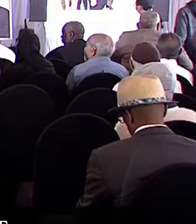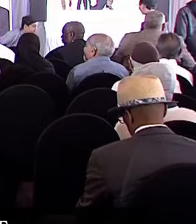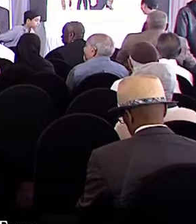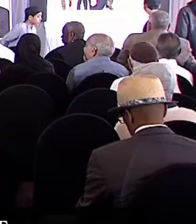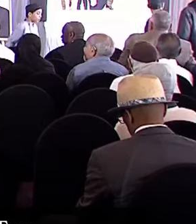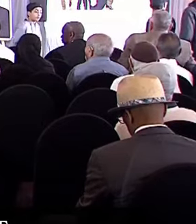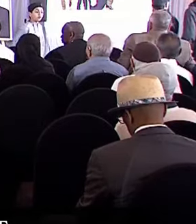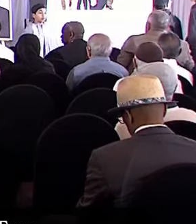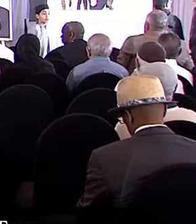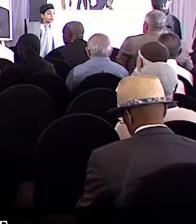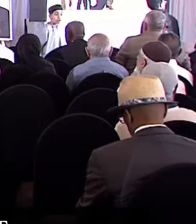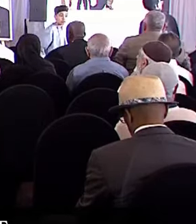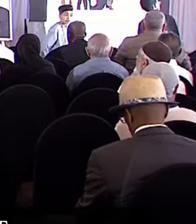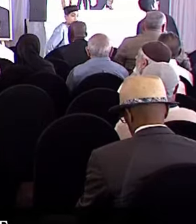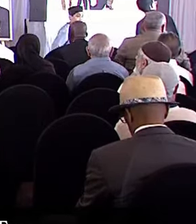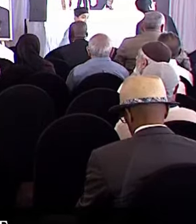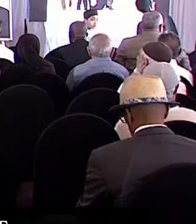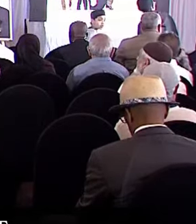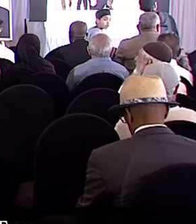sono sethu sono